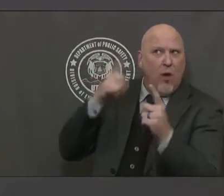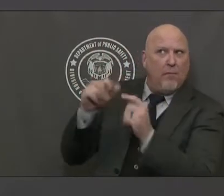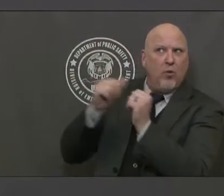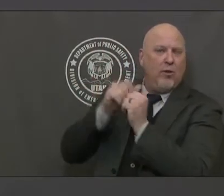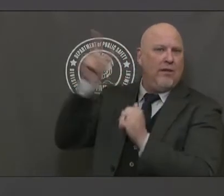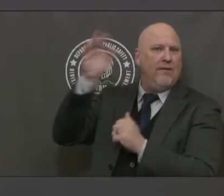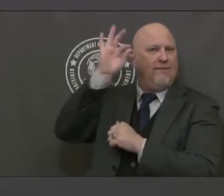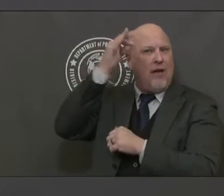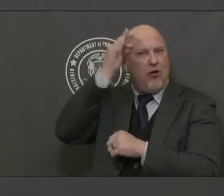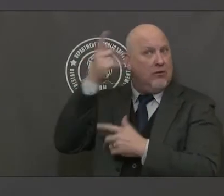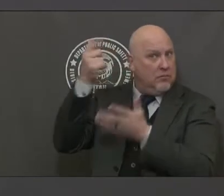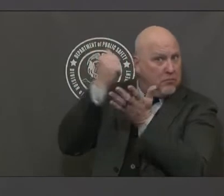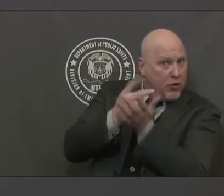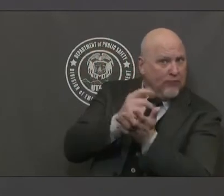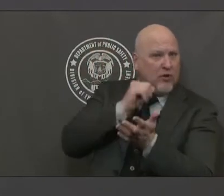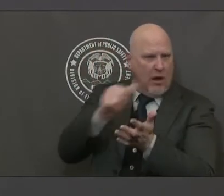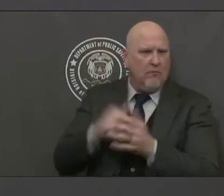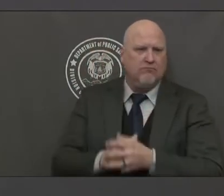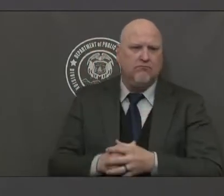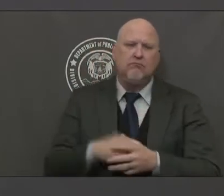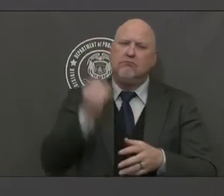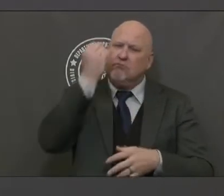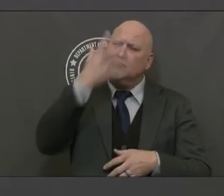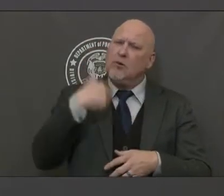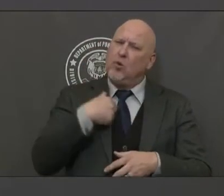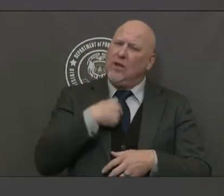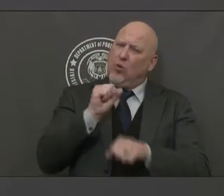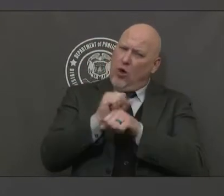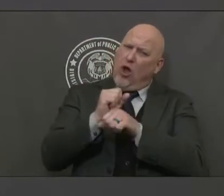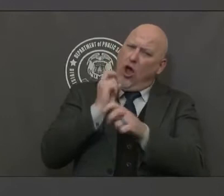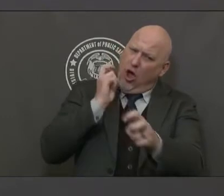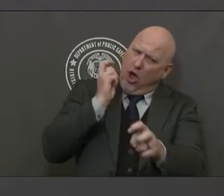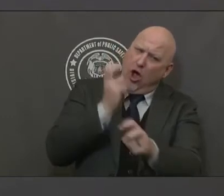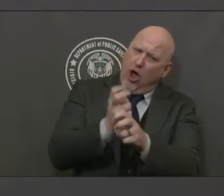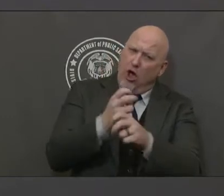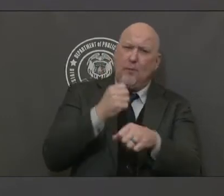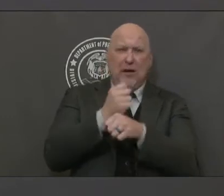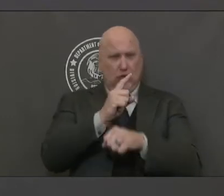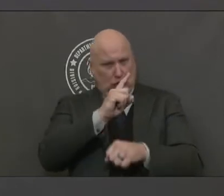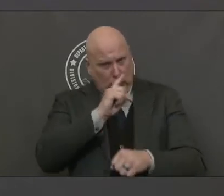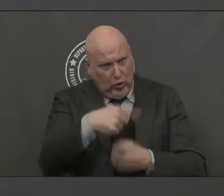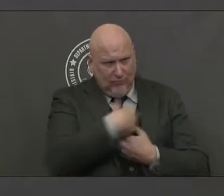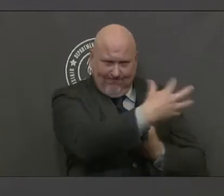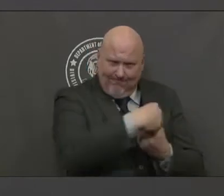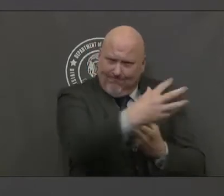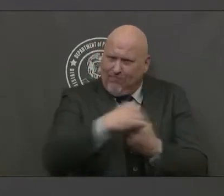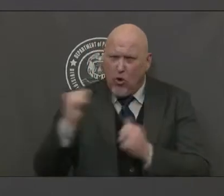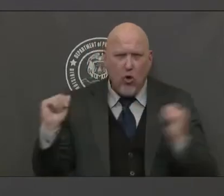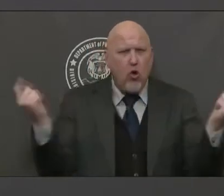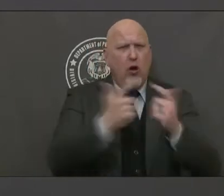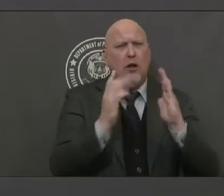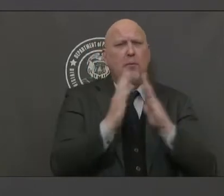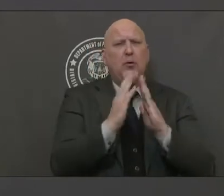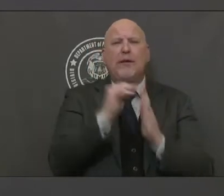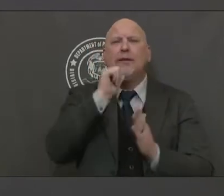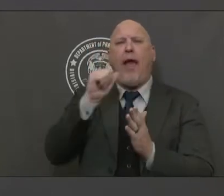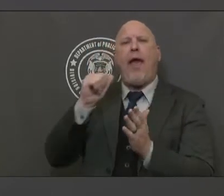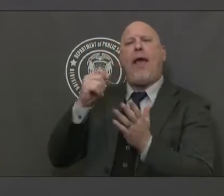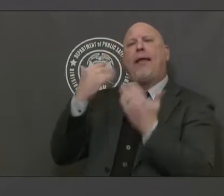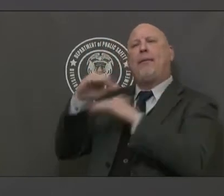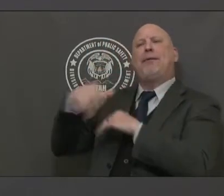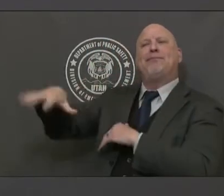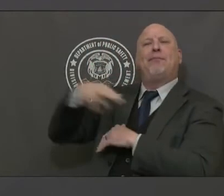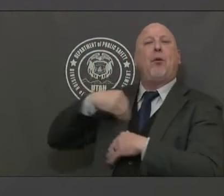reach populations. We're going to be working really hard on decreasing vaccine hesitancy and making sure that